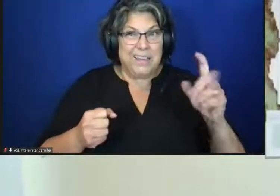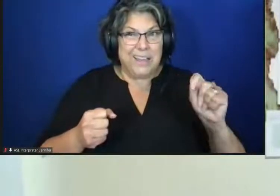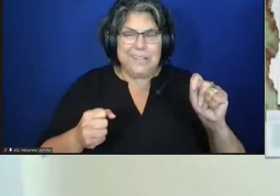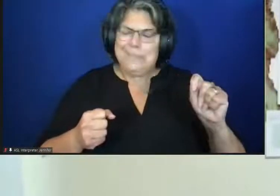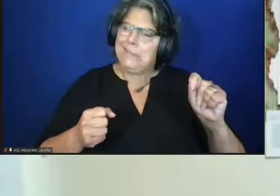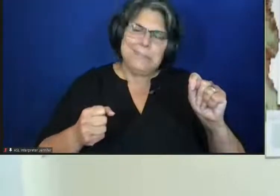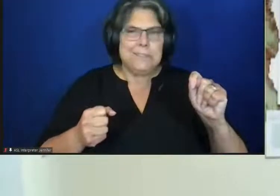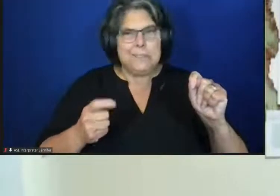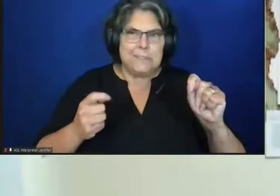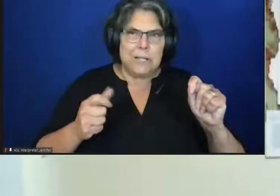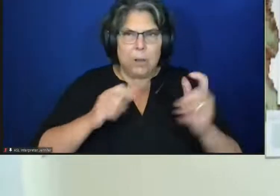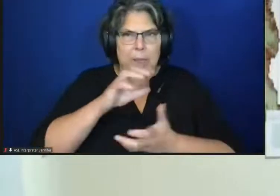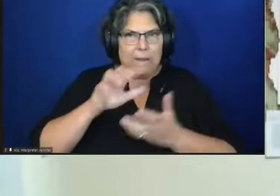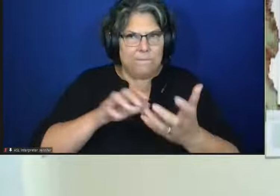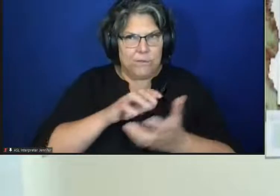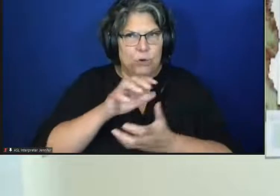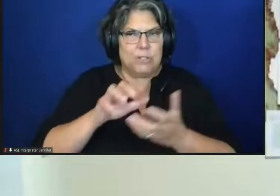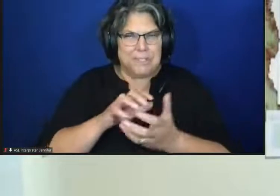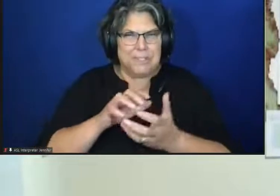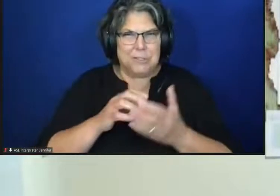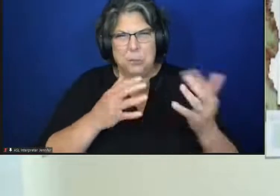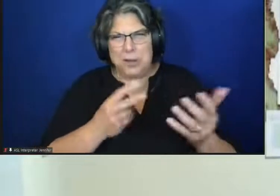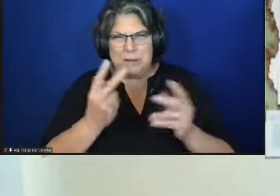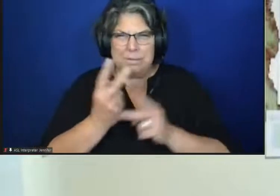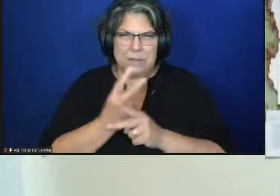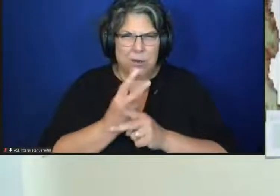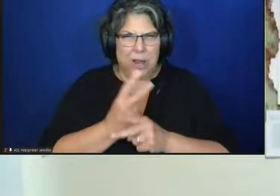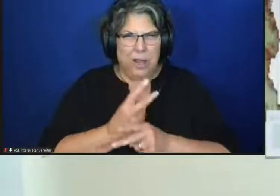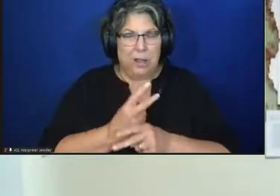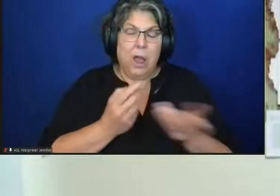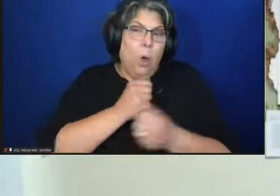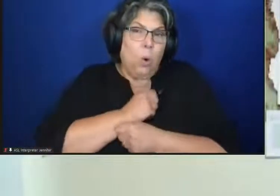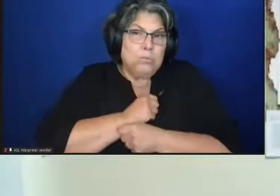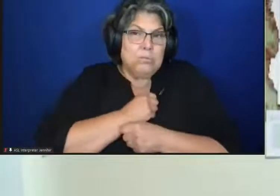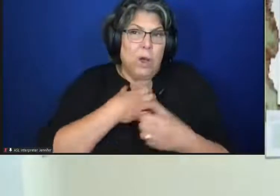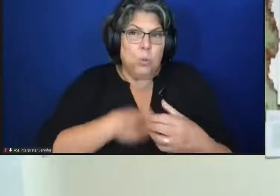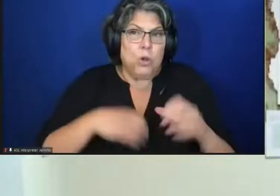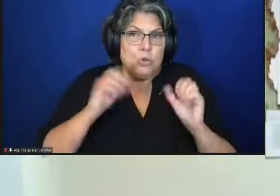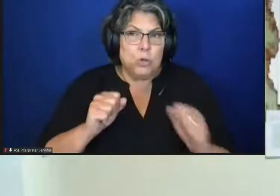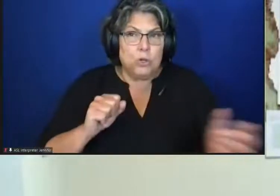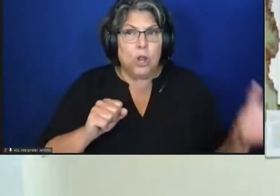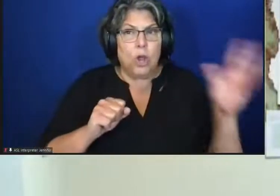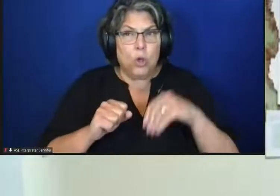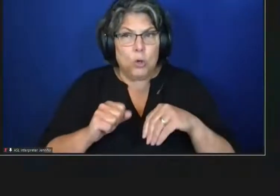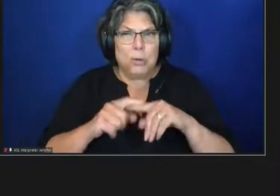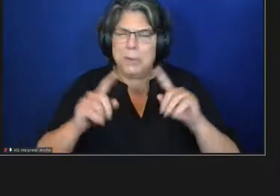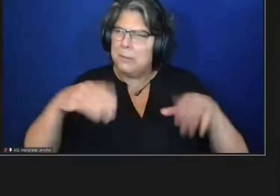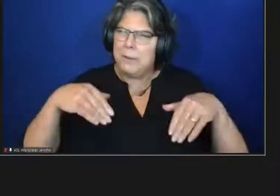we're waiting for that to happen. I would love to be able to have that happen, but we're not there yet.